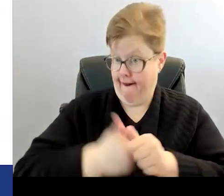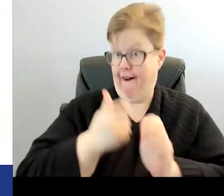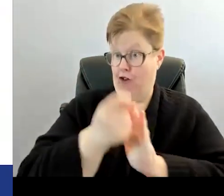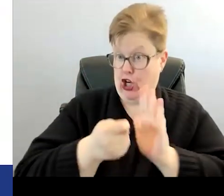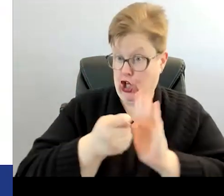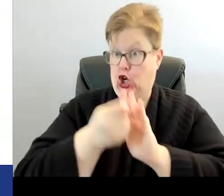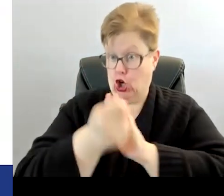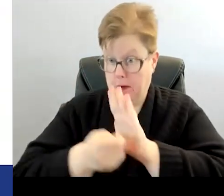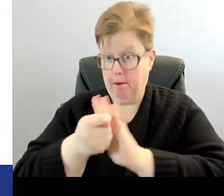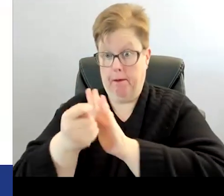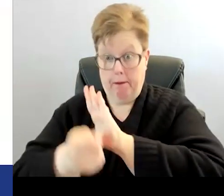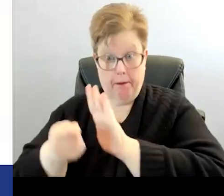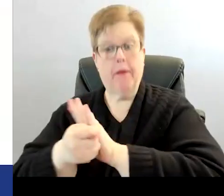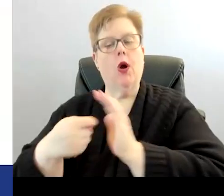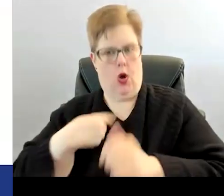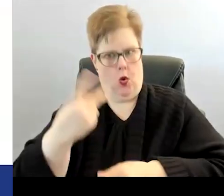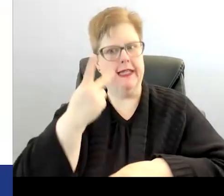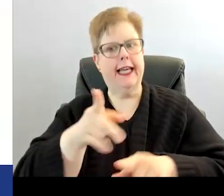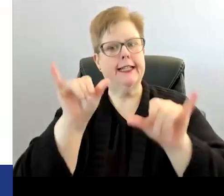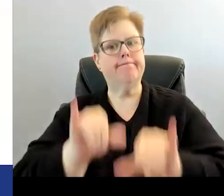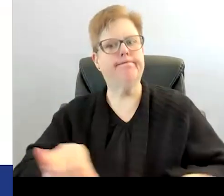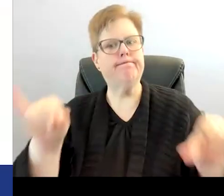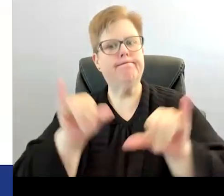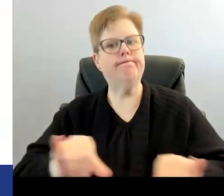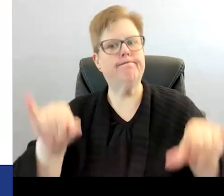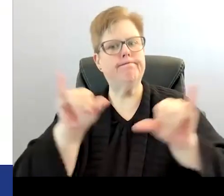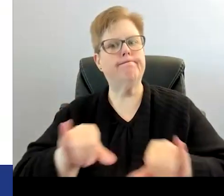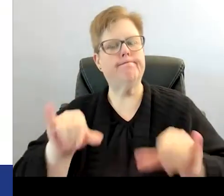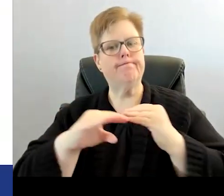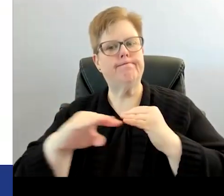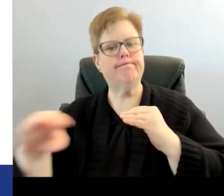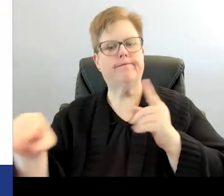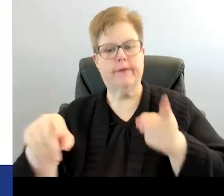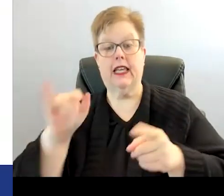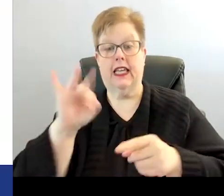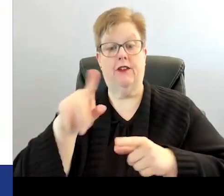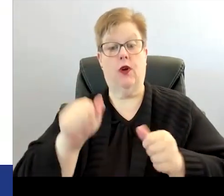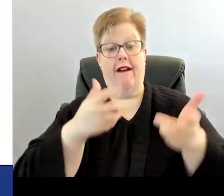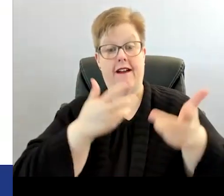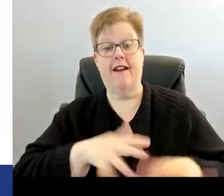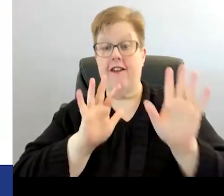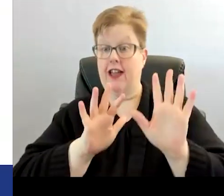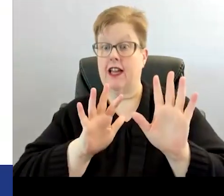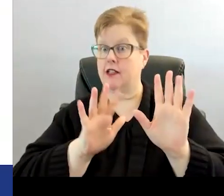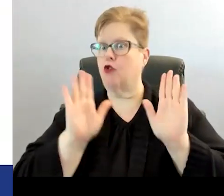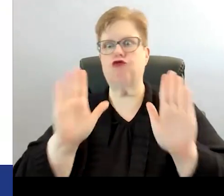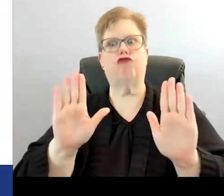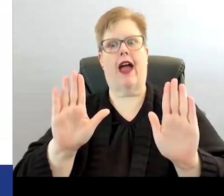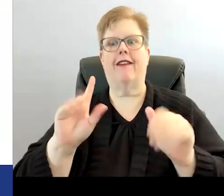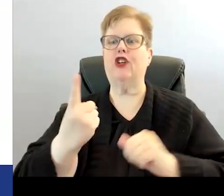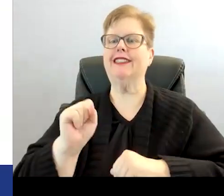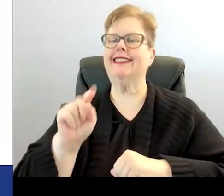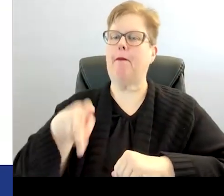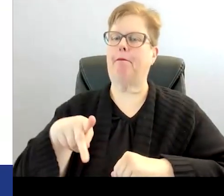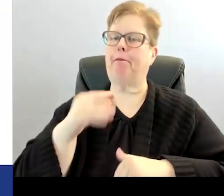we're seeing this consistent. And so if you are able to complete it, it's a great first step towards